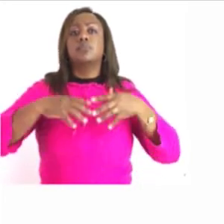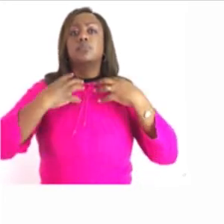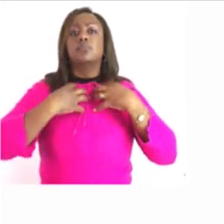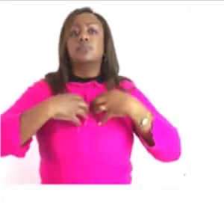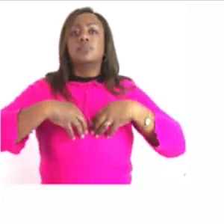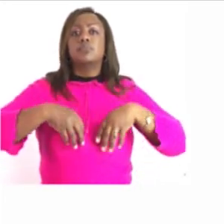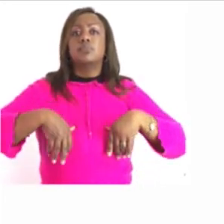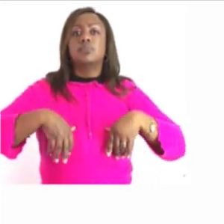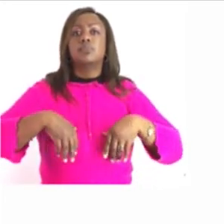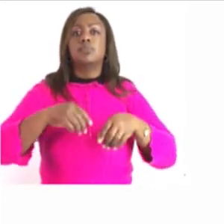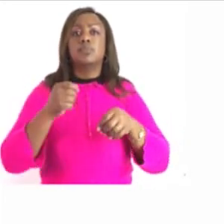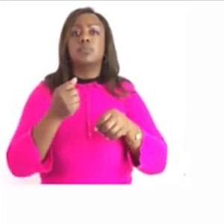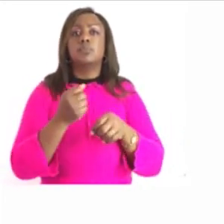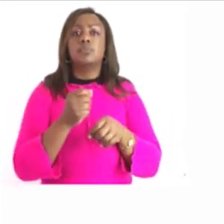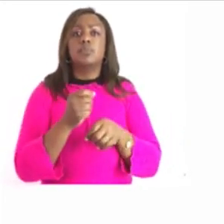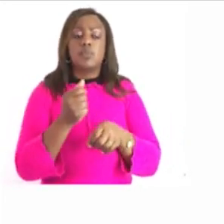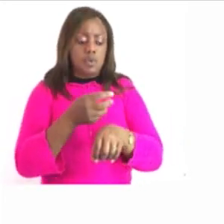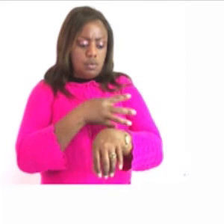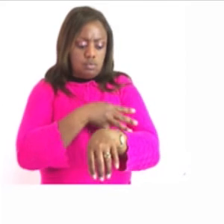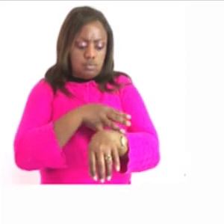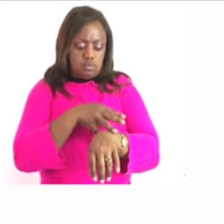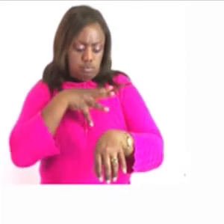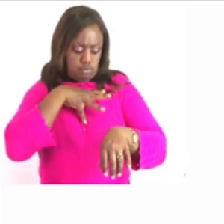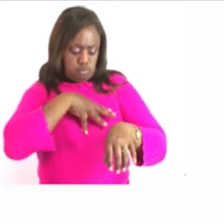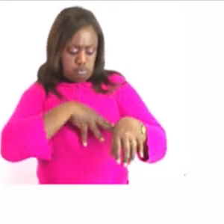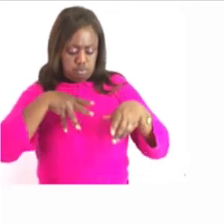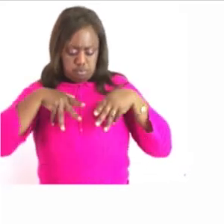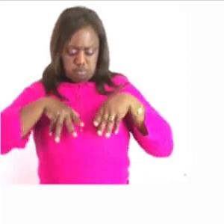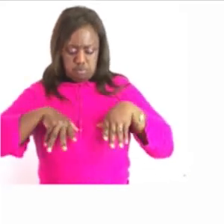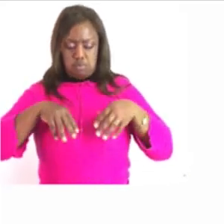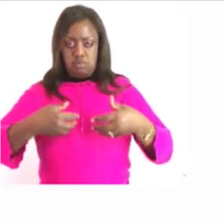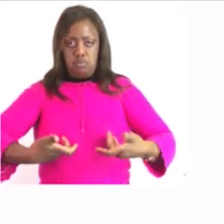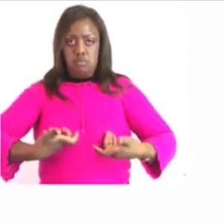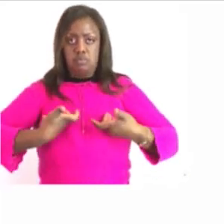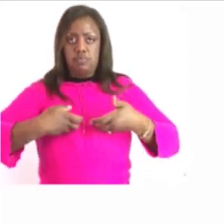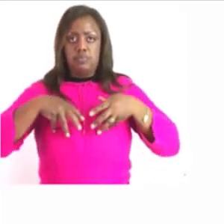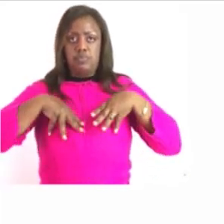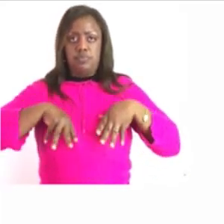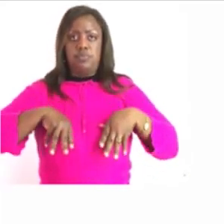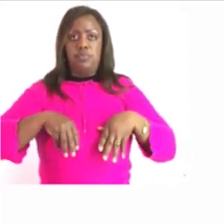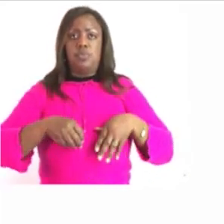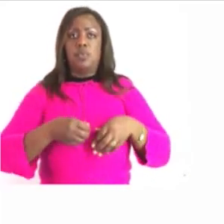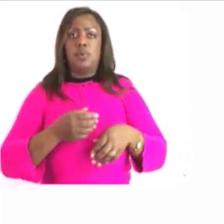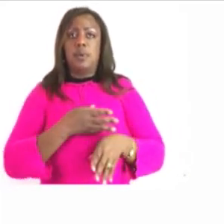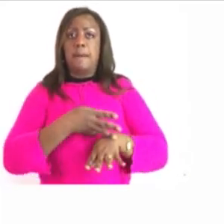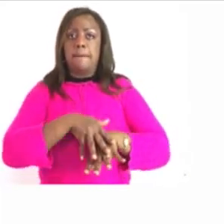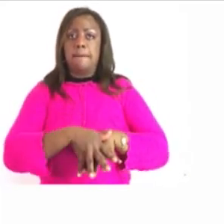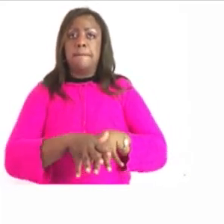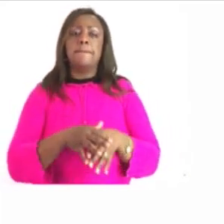Those are the small blood vessels that help breathing or carrying air to the other parts of the body. We have